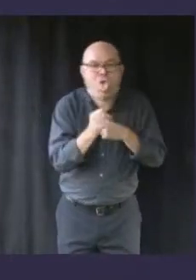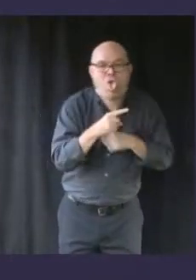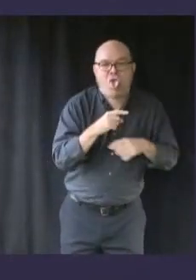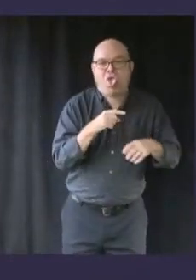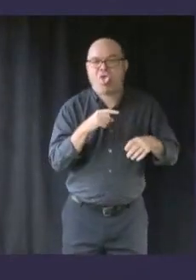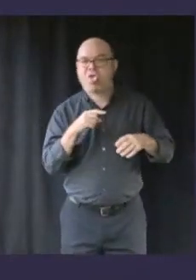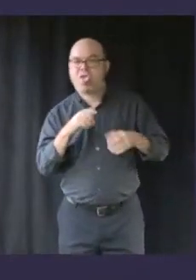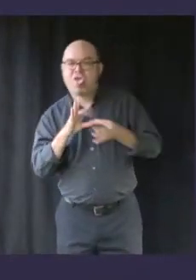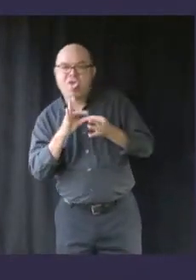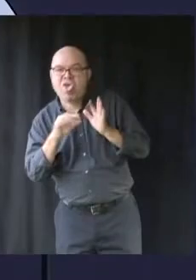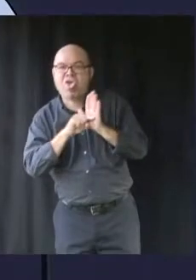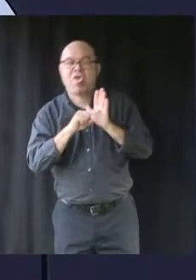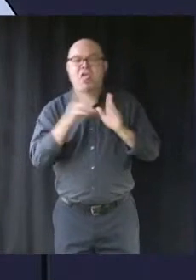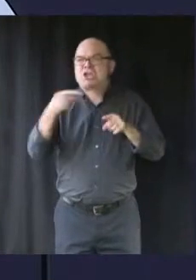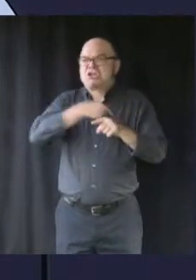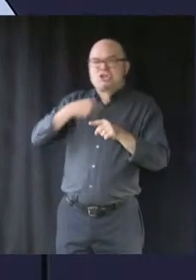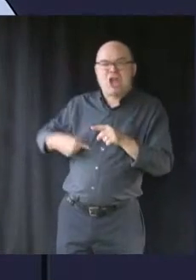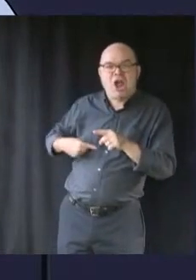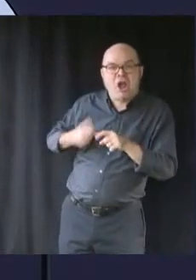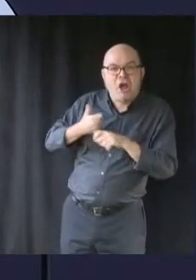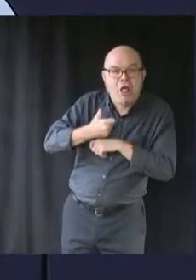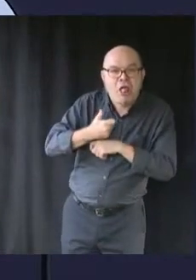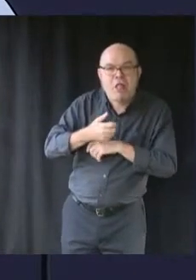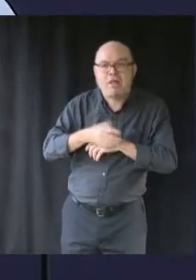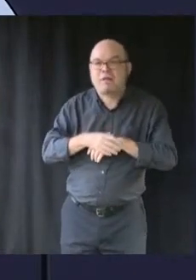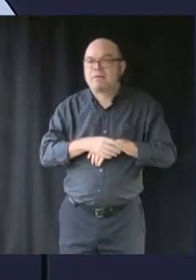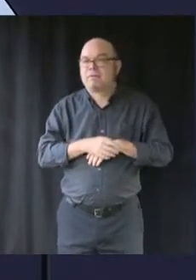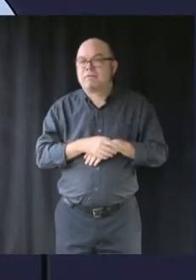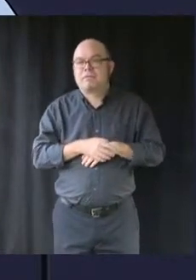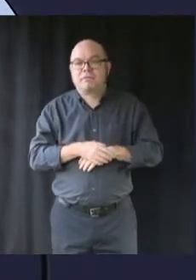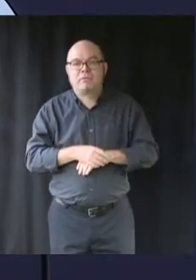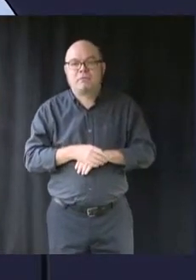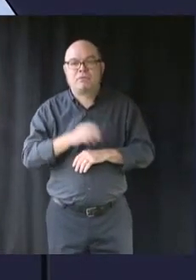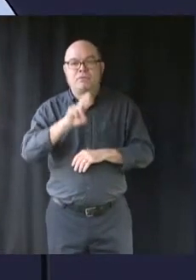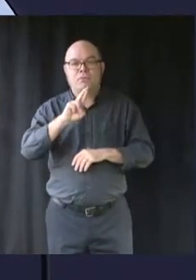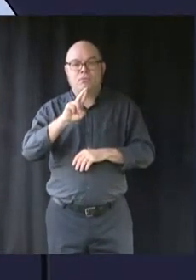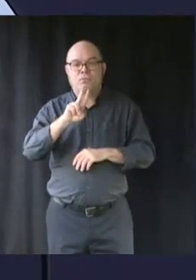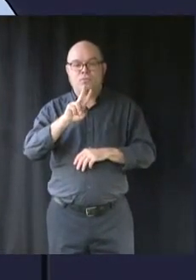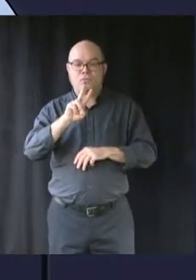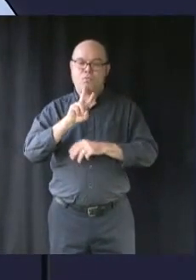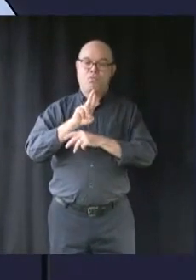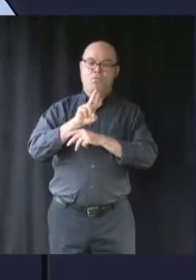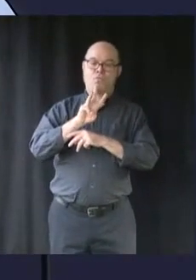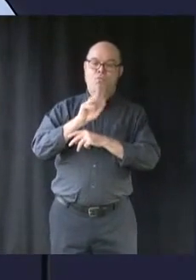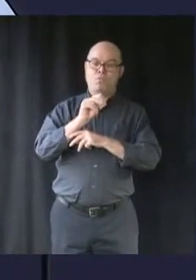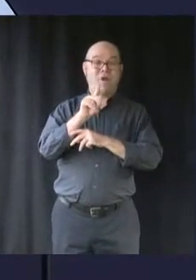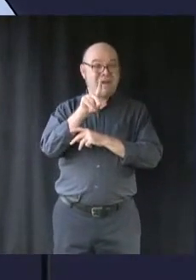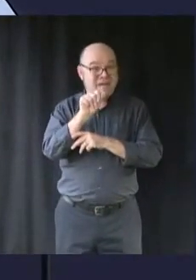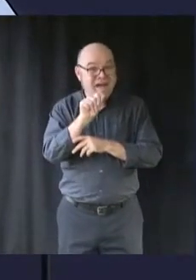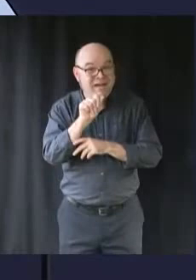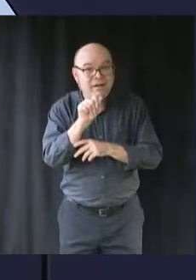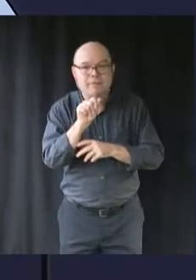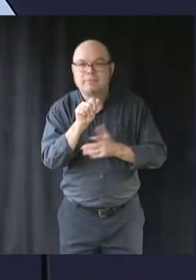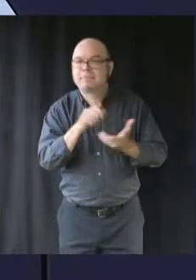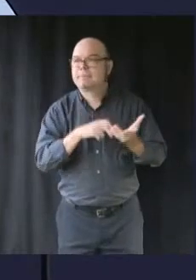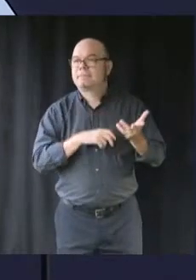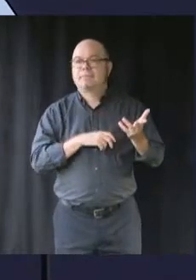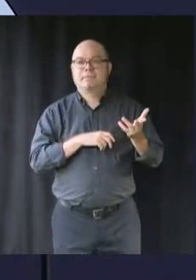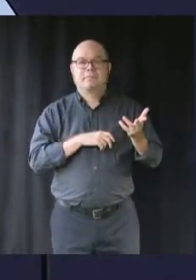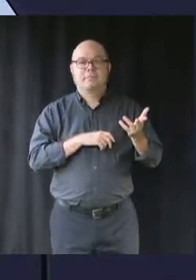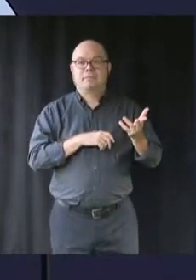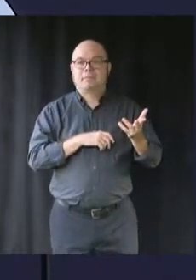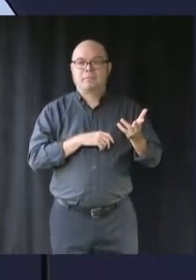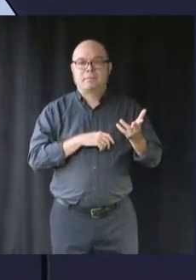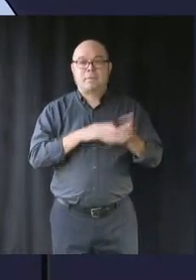Treatment of the Rohingya by the military junta in Burma. The rampant abuses, including the